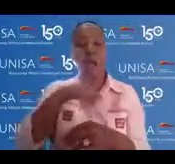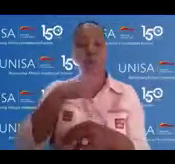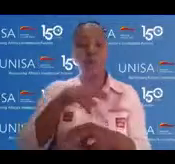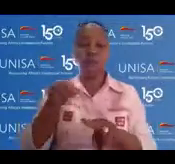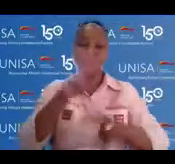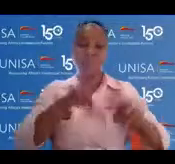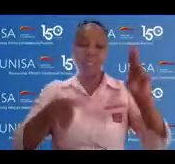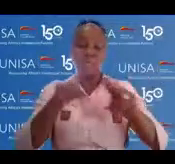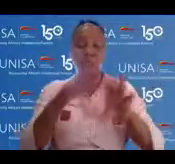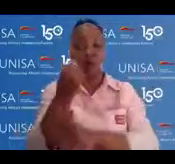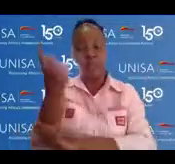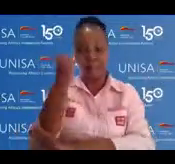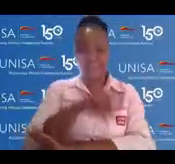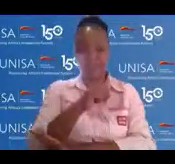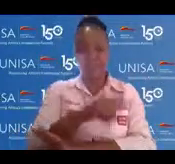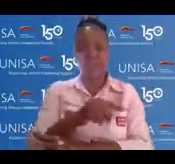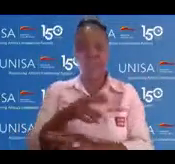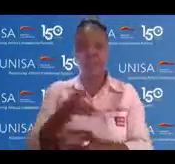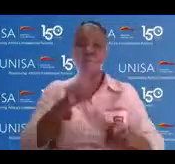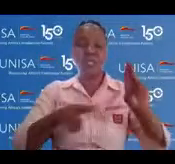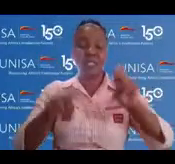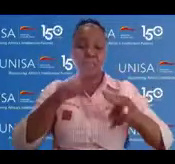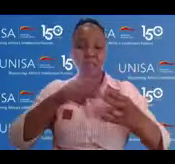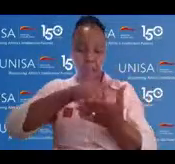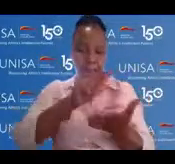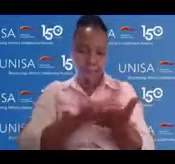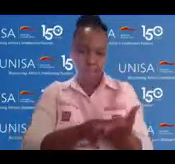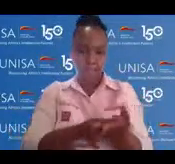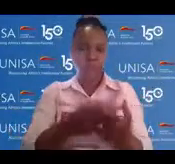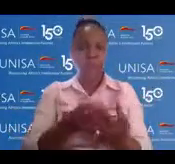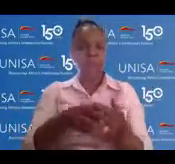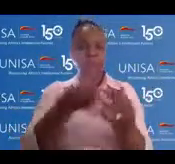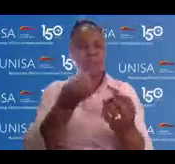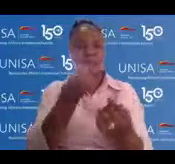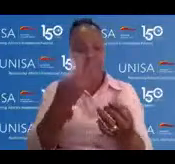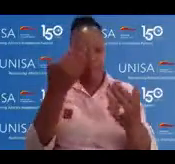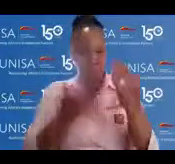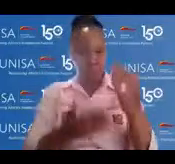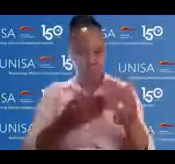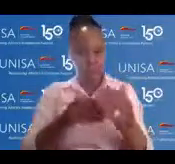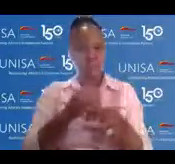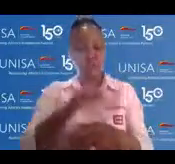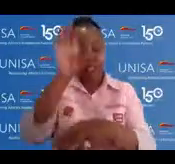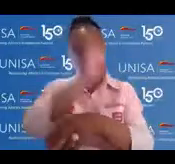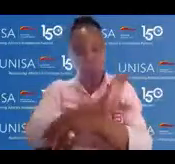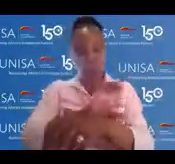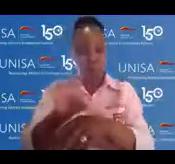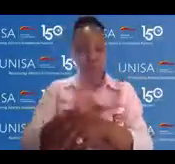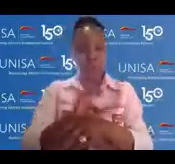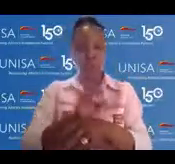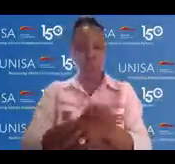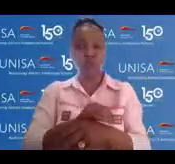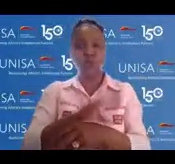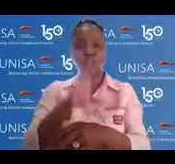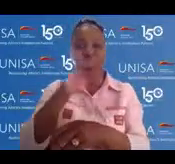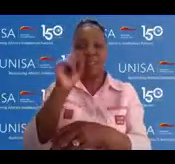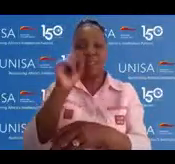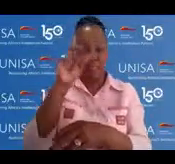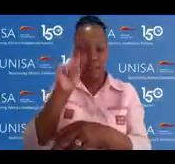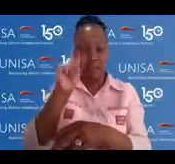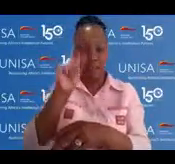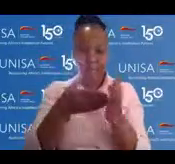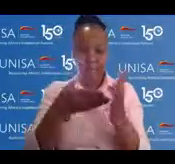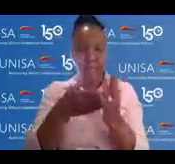be Invigilator app. Then for this one, because it's within the College of CSET or College of Engineering, they